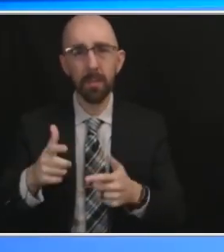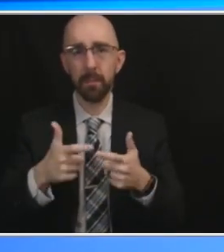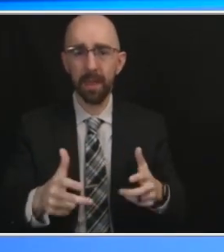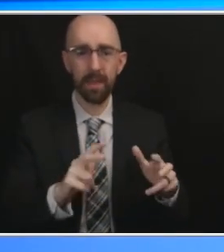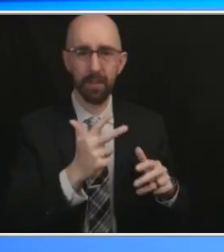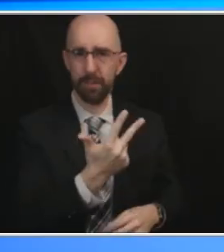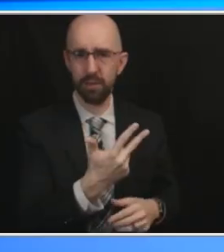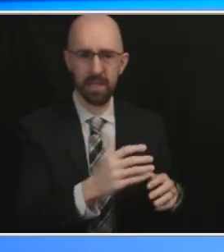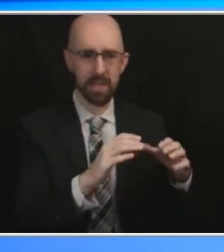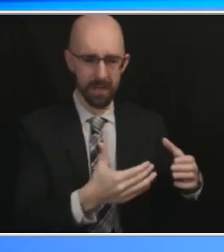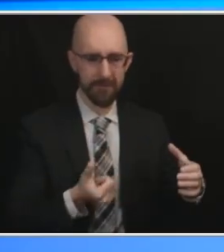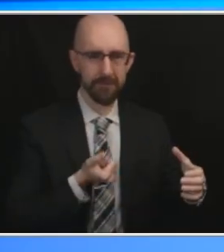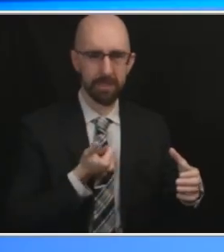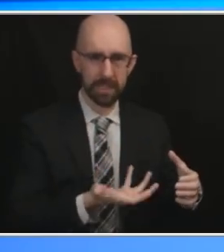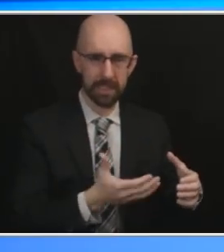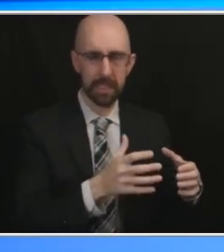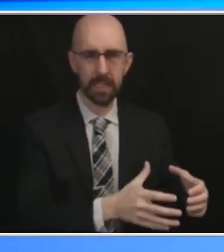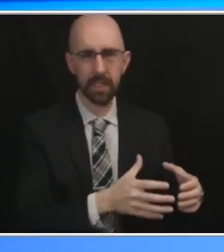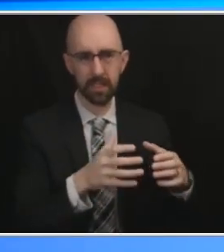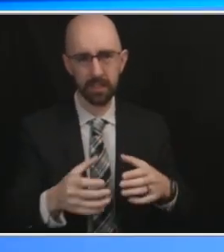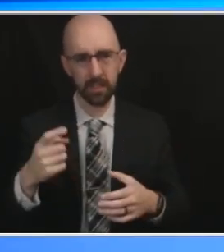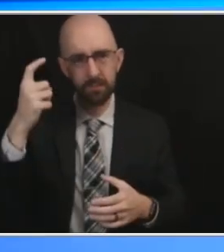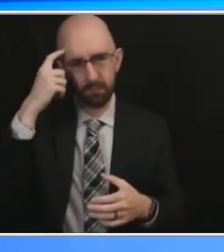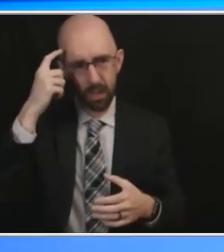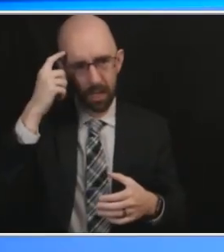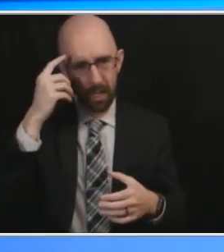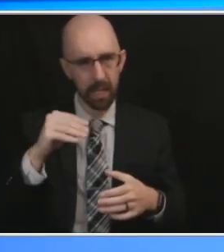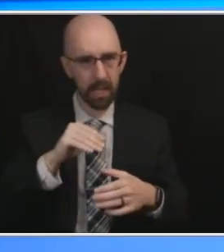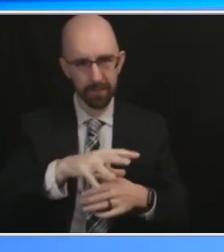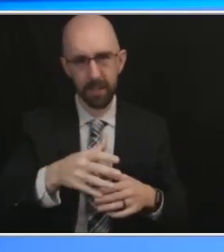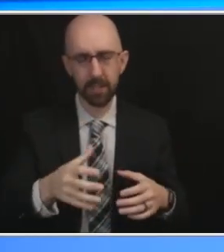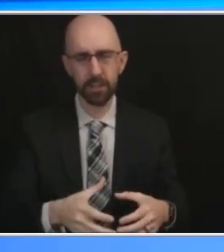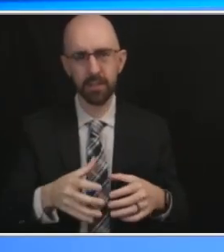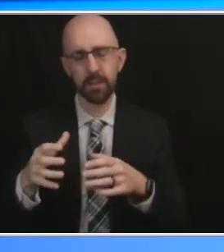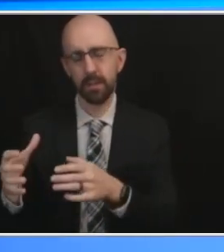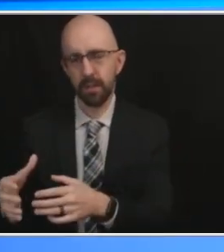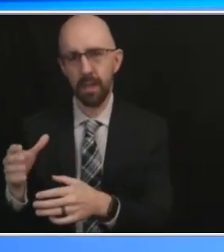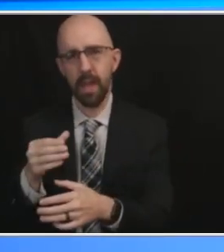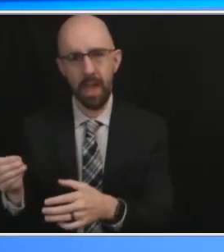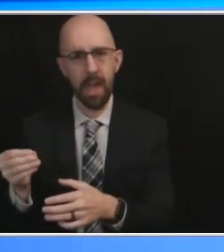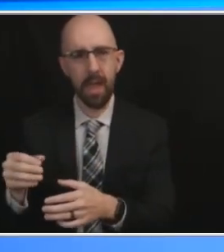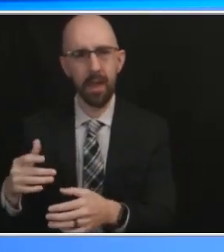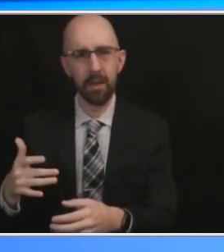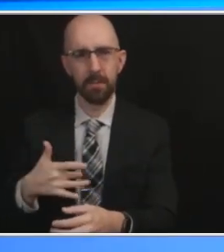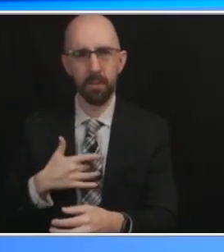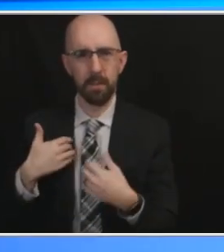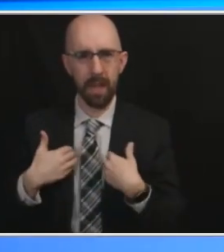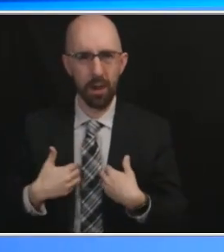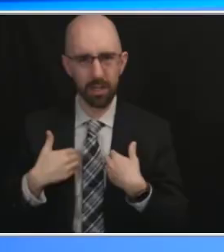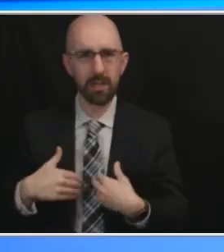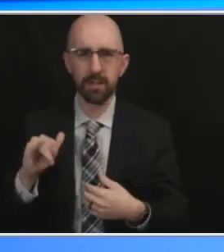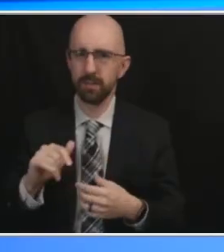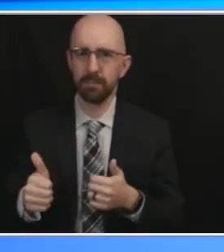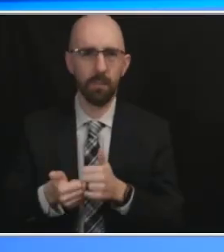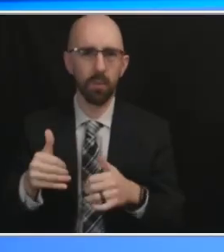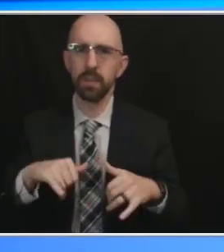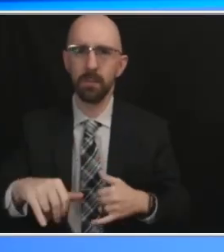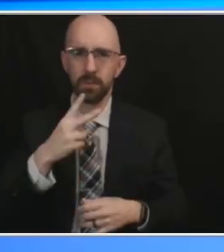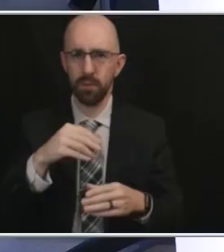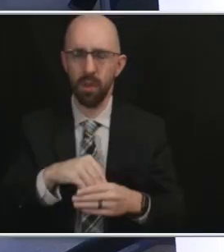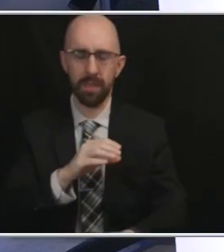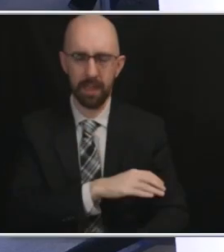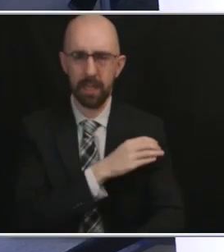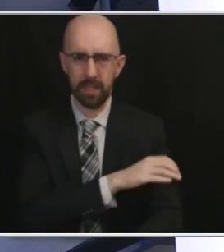the neurologic symptoms, and then those pulmonary symptoms were definitely the most common that we saw in our clinic. And you